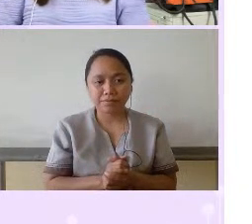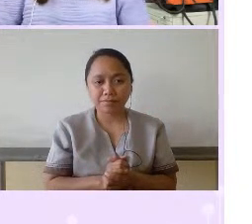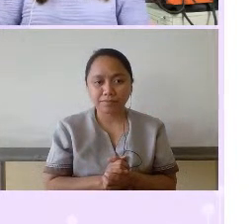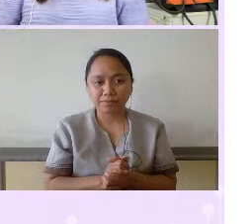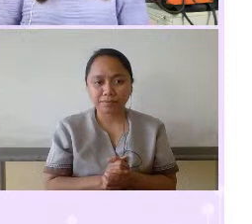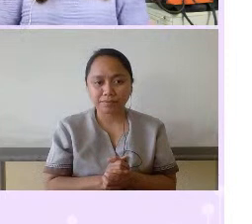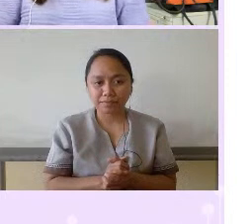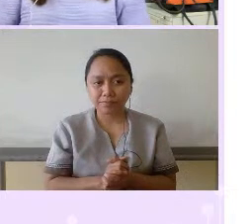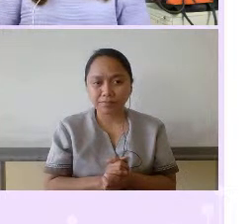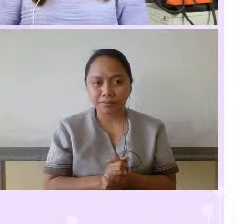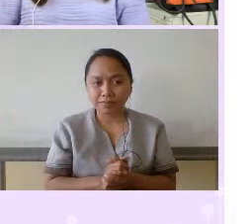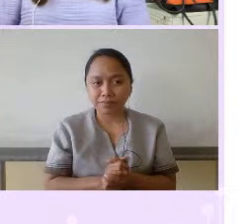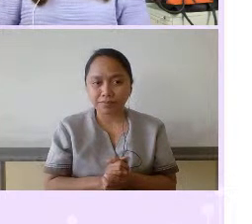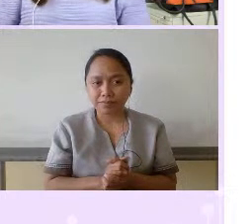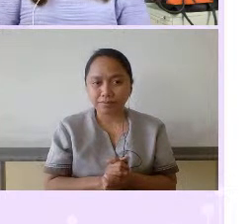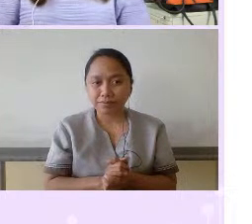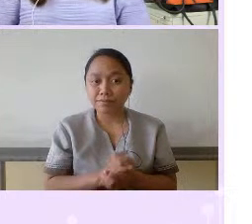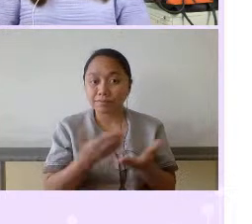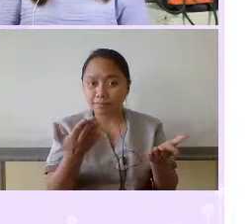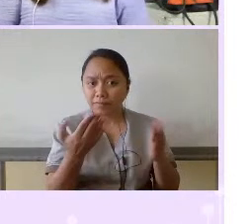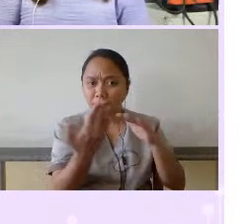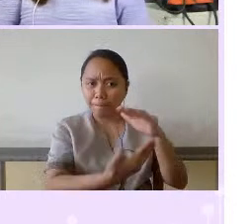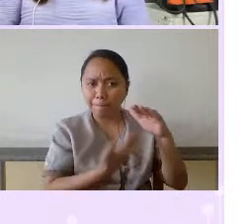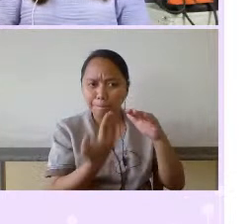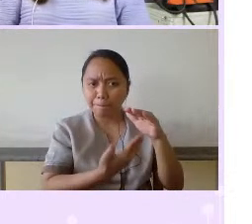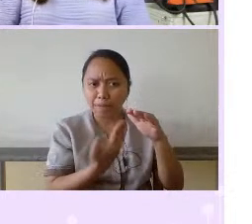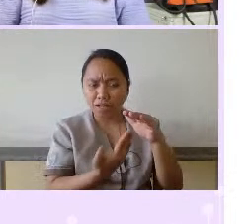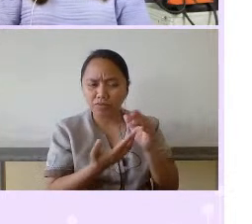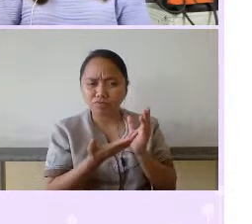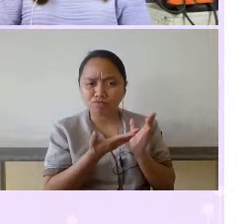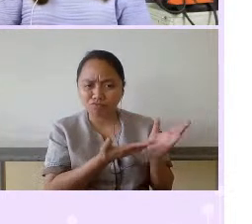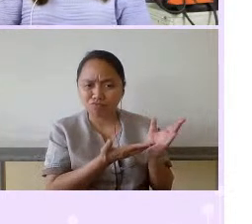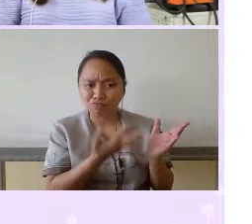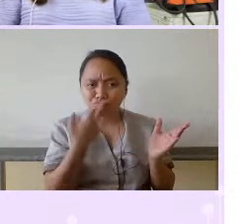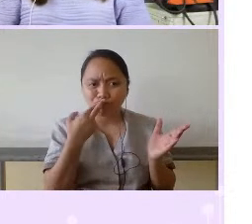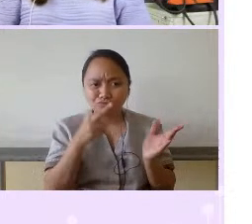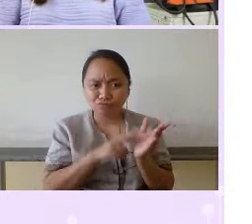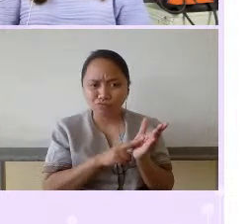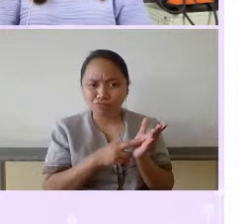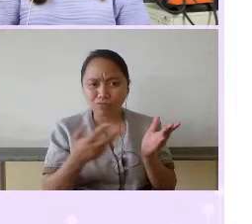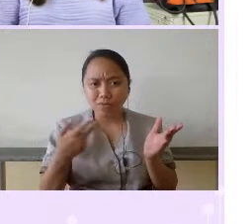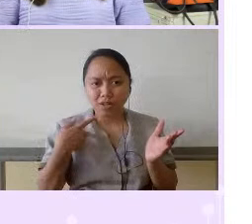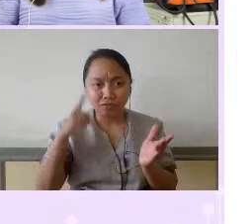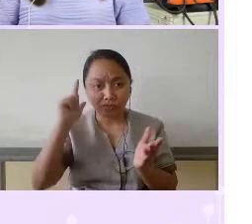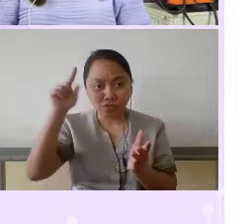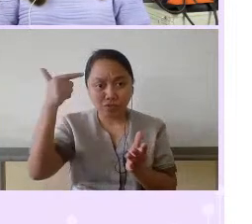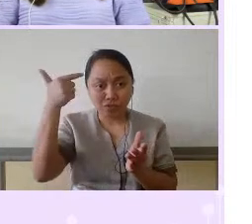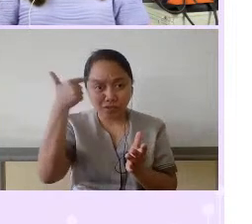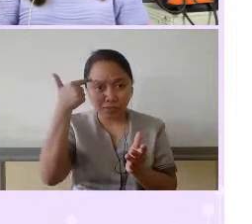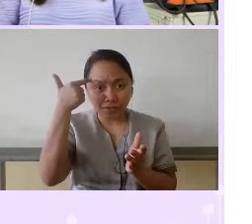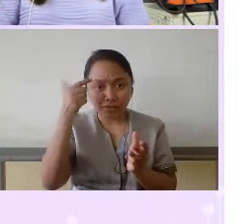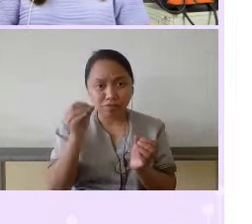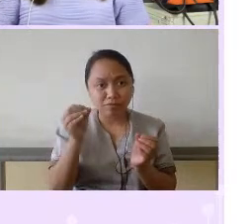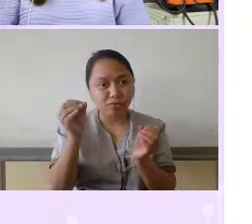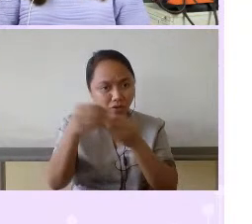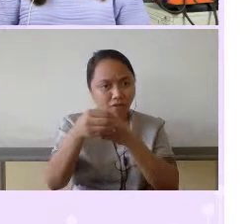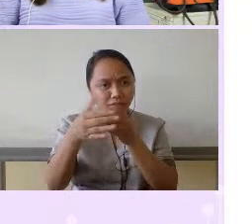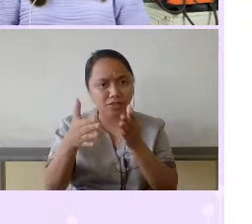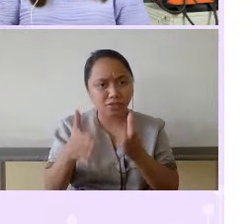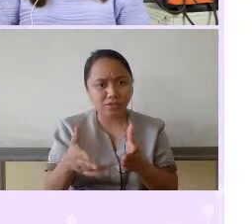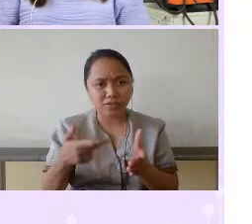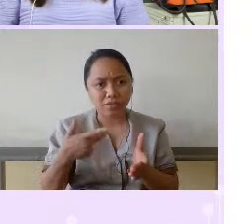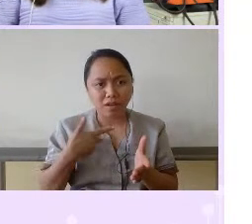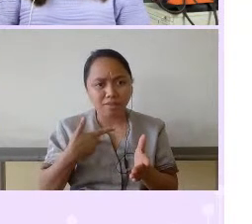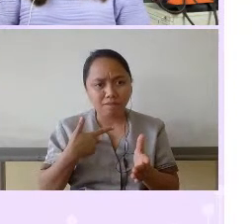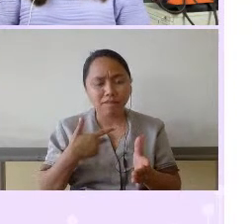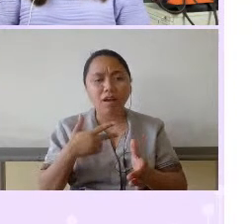please. Okay. Base po sa policy trust of ng DOLE, ang government focuses its efforts in creating an